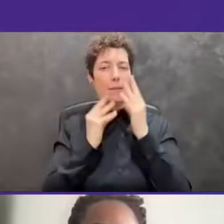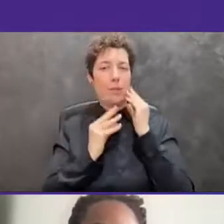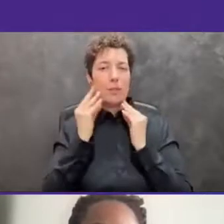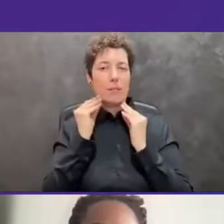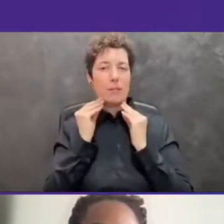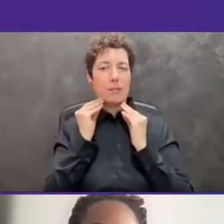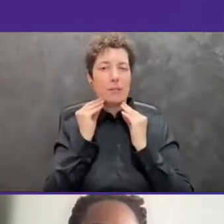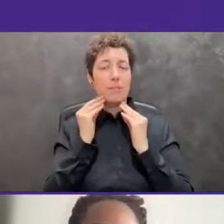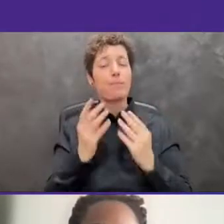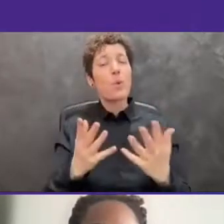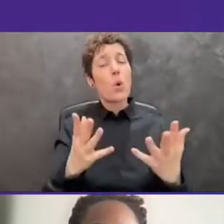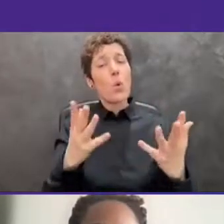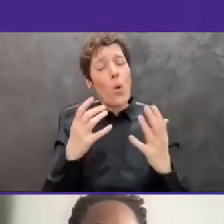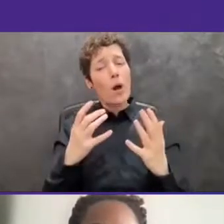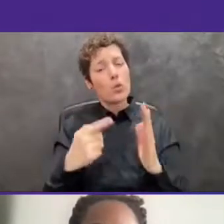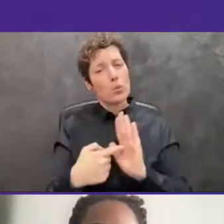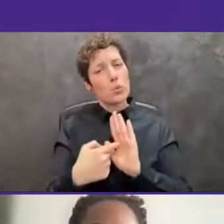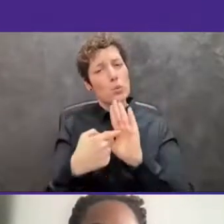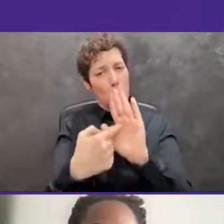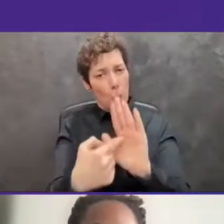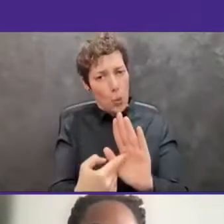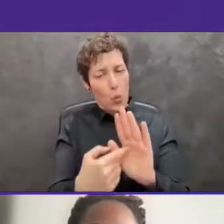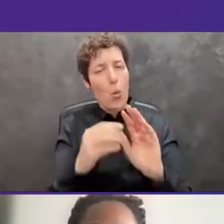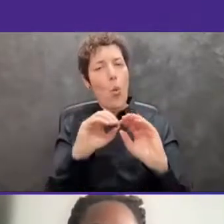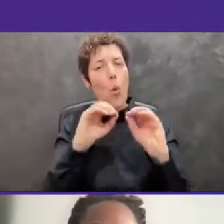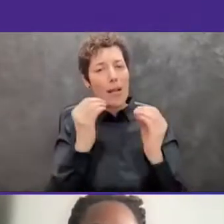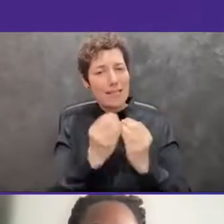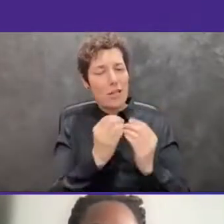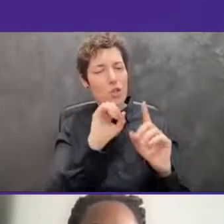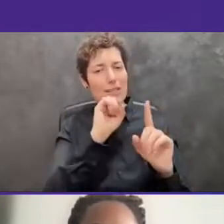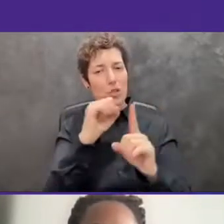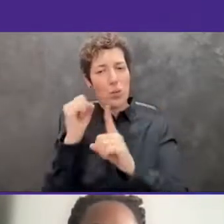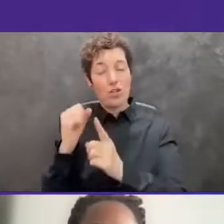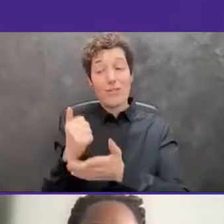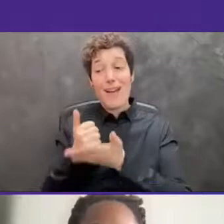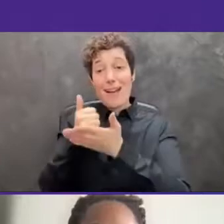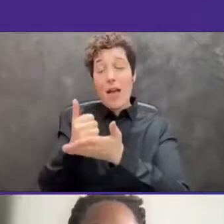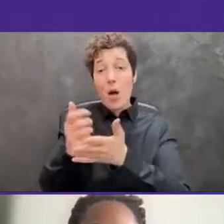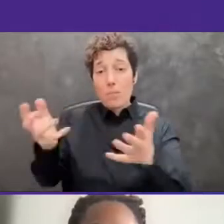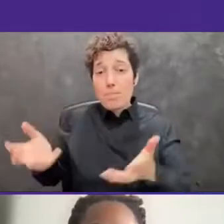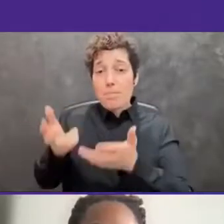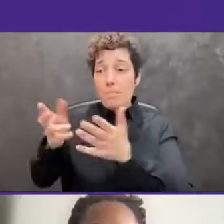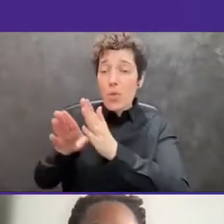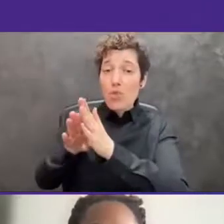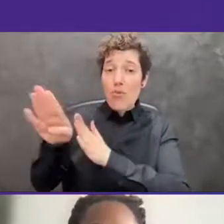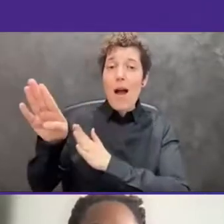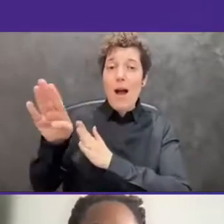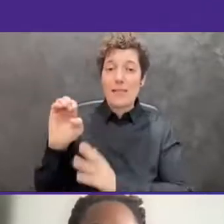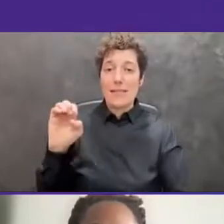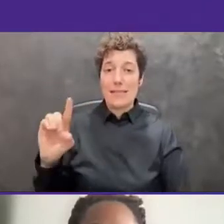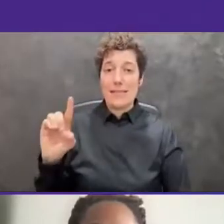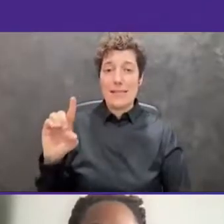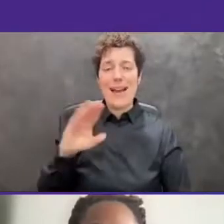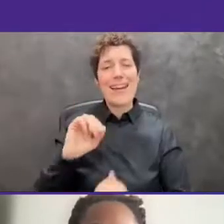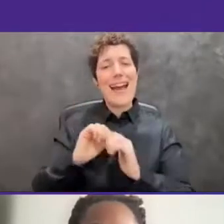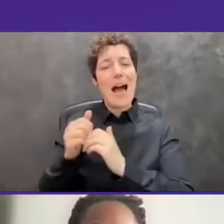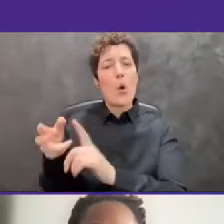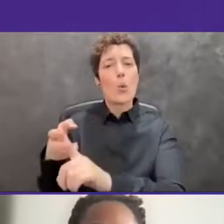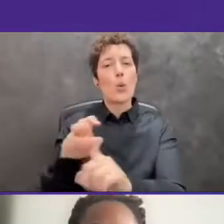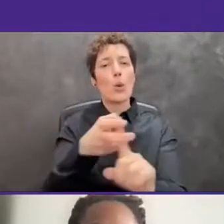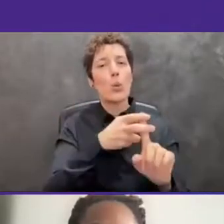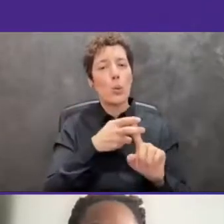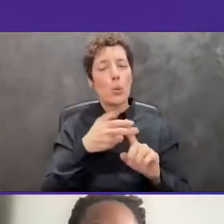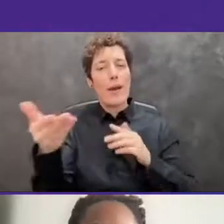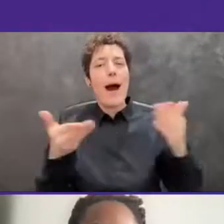the organizational conditions that help BIPOC EDs thrive in recruitment, in hiring,